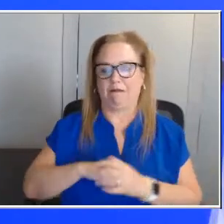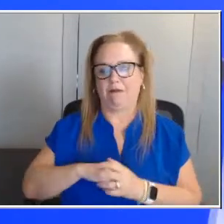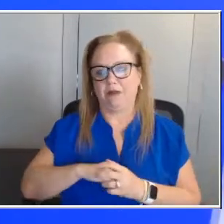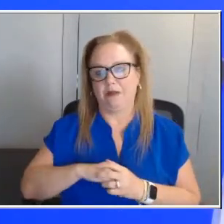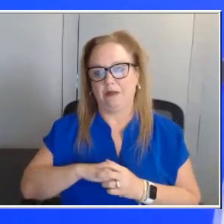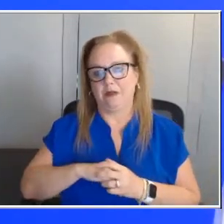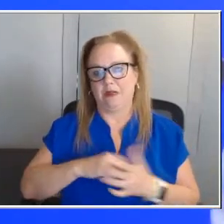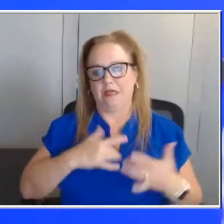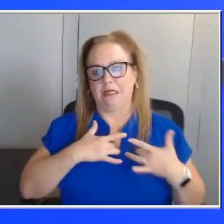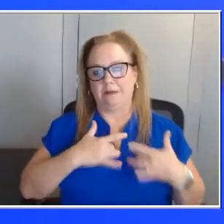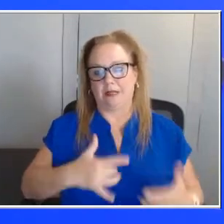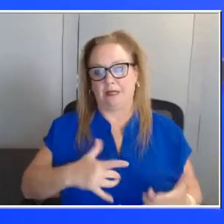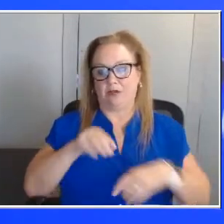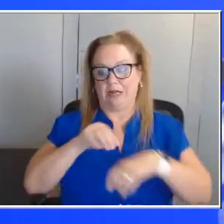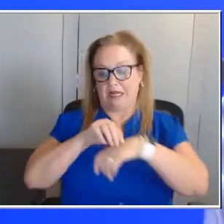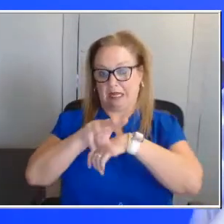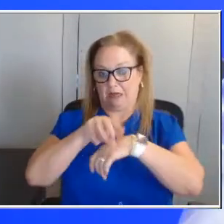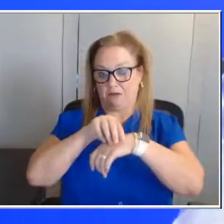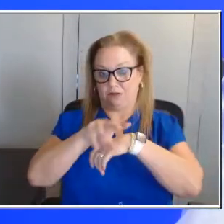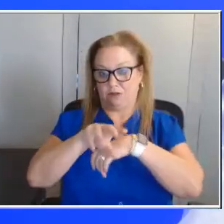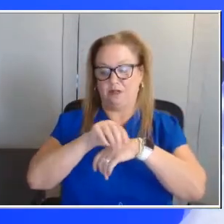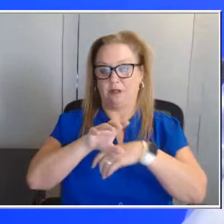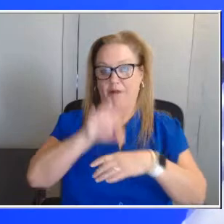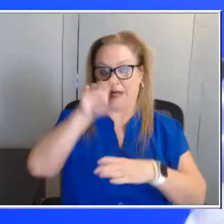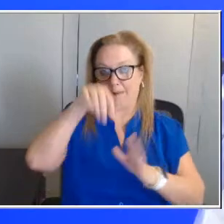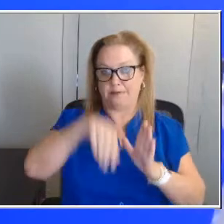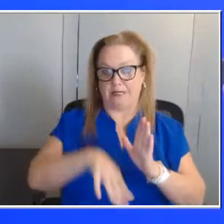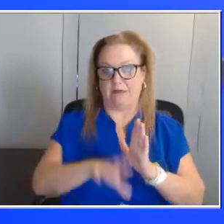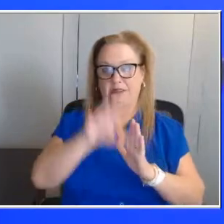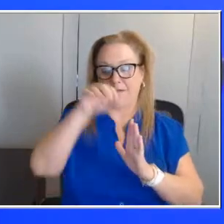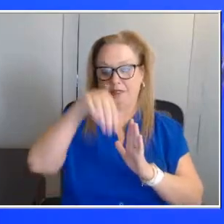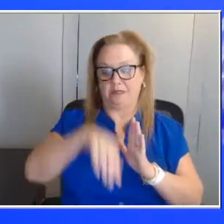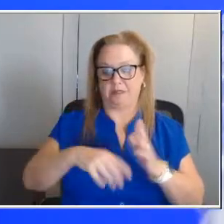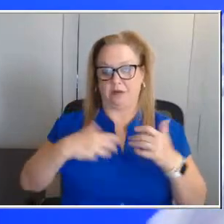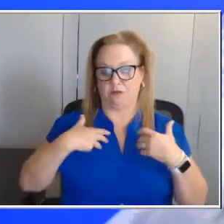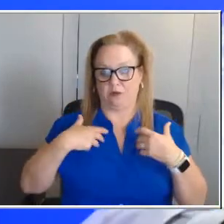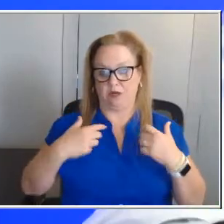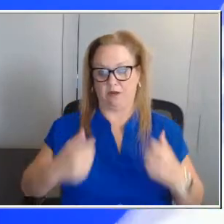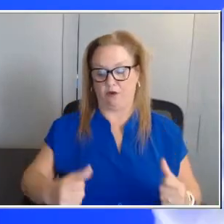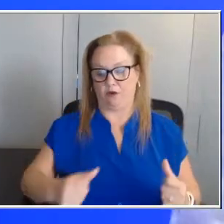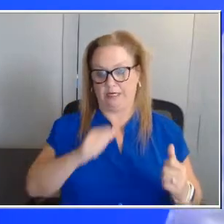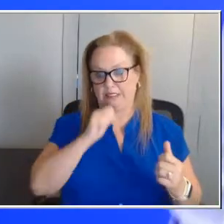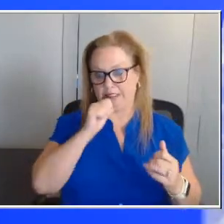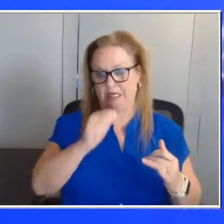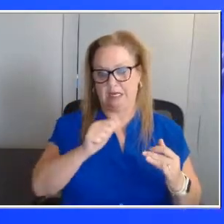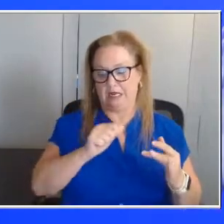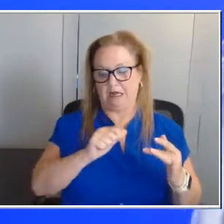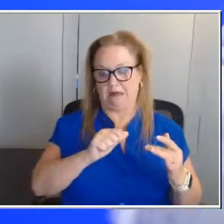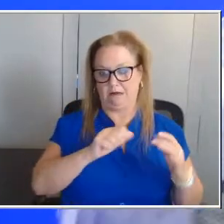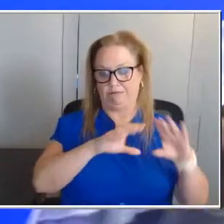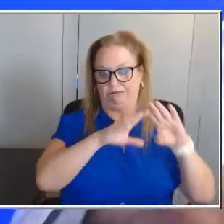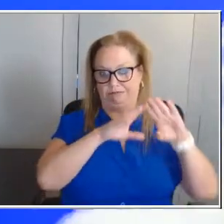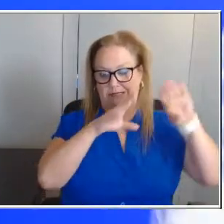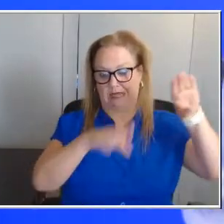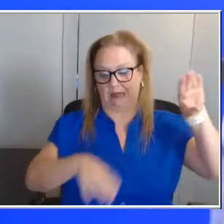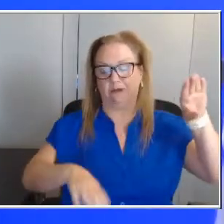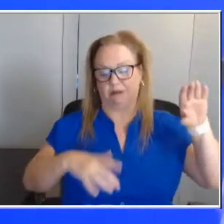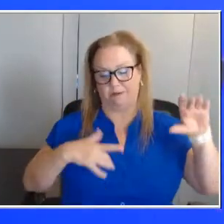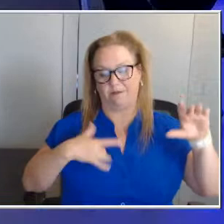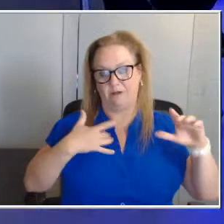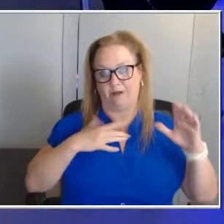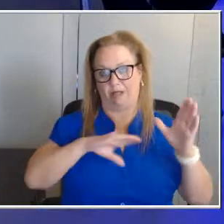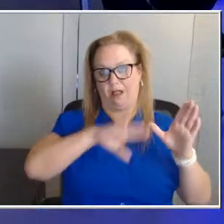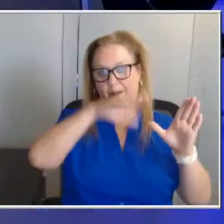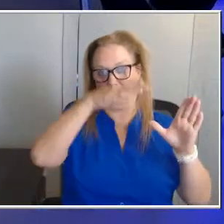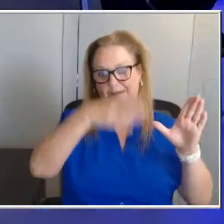try to counsel my patients that there are going to be ups and downs with this as the recovery. It's not a smooth trajectory down. It's going to be lots of bumps along the way.